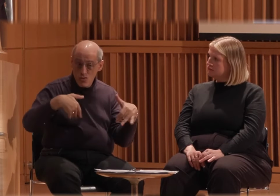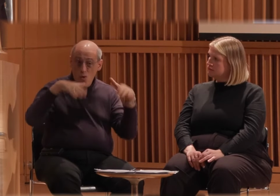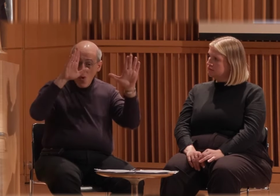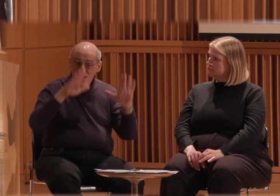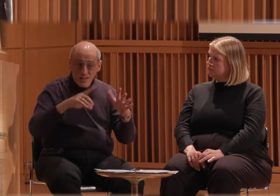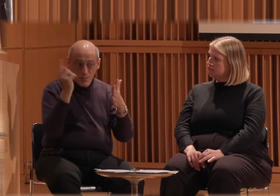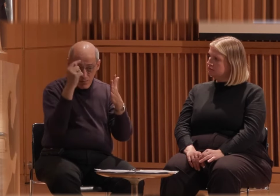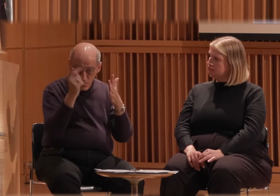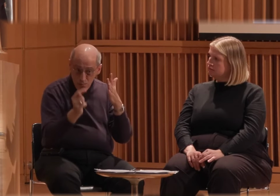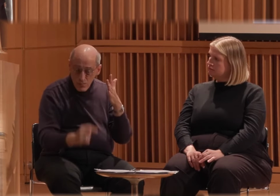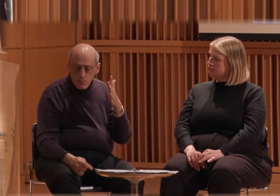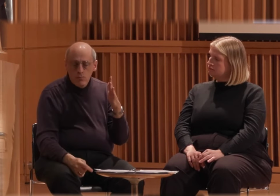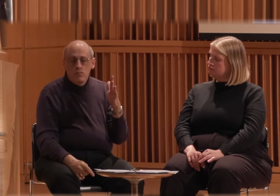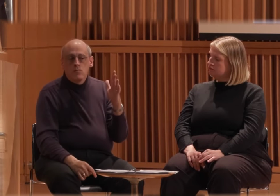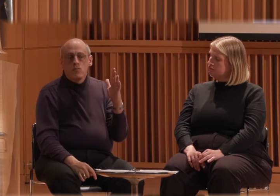of counts,